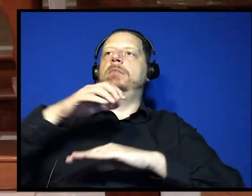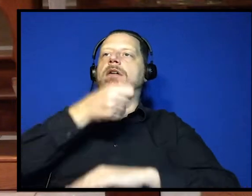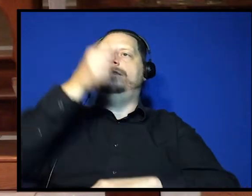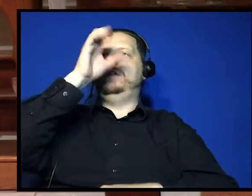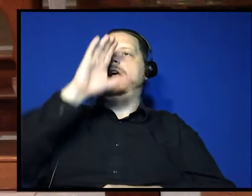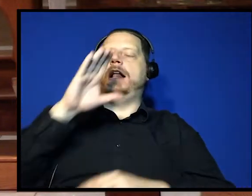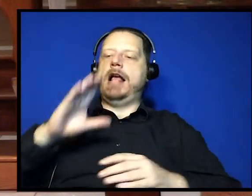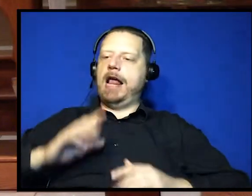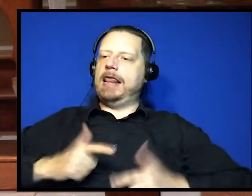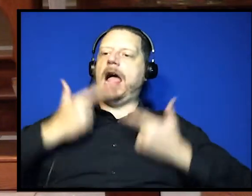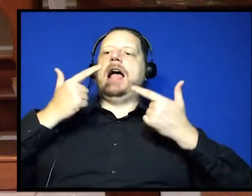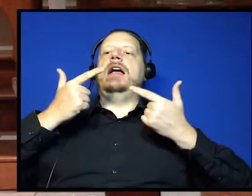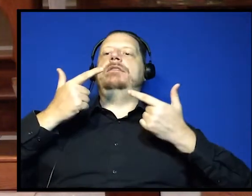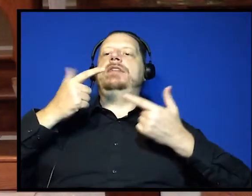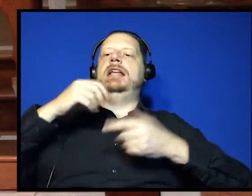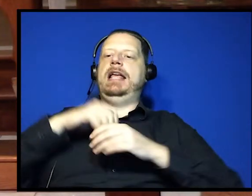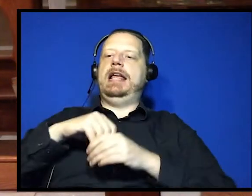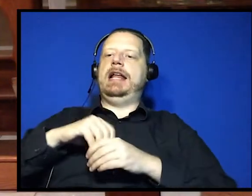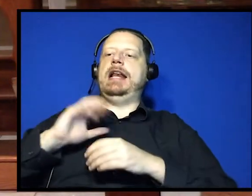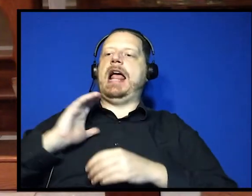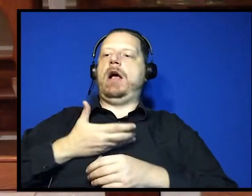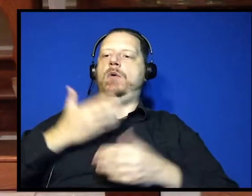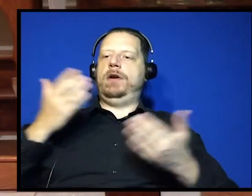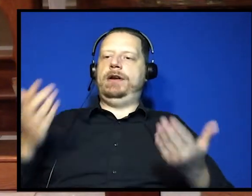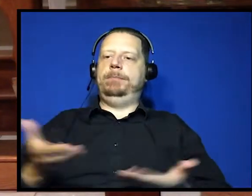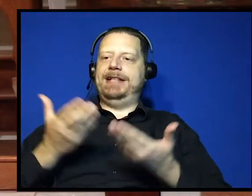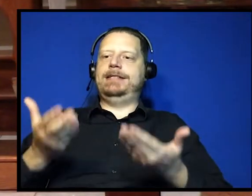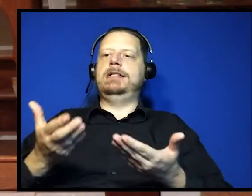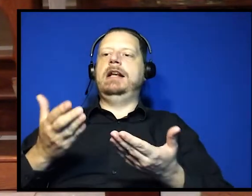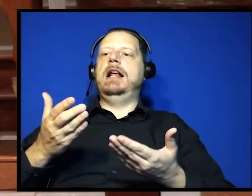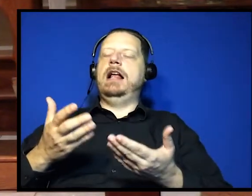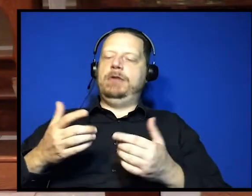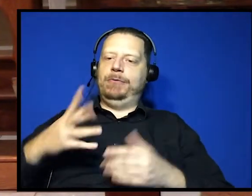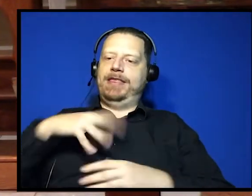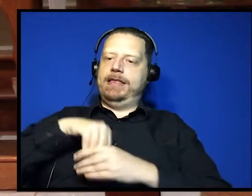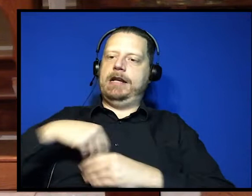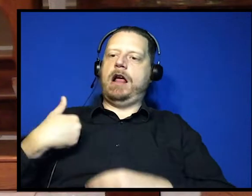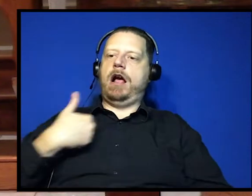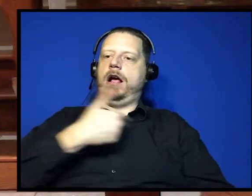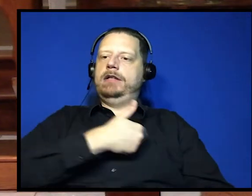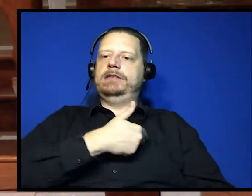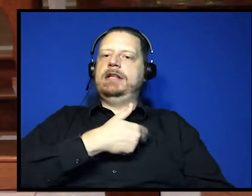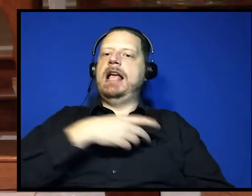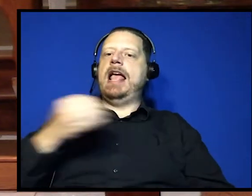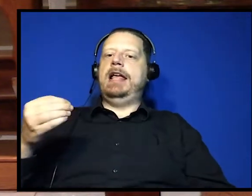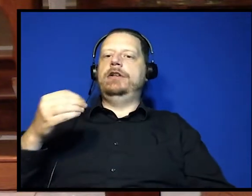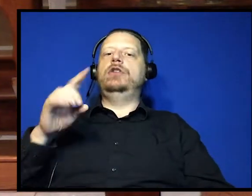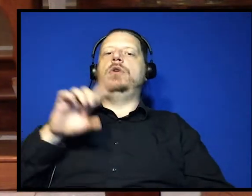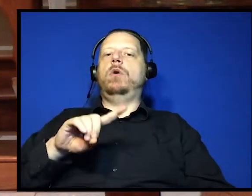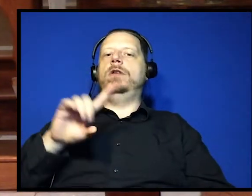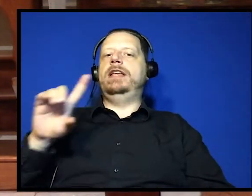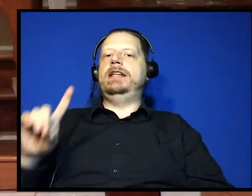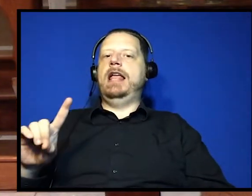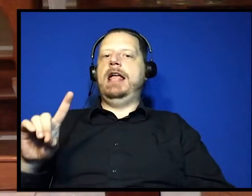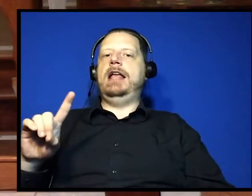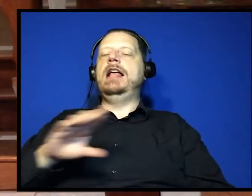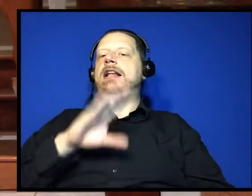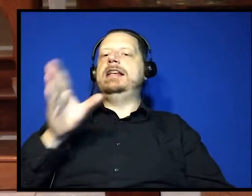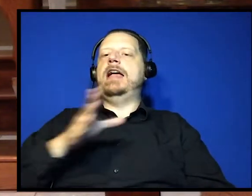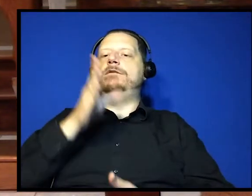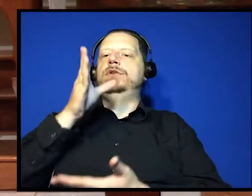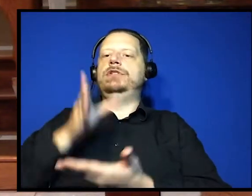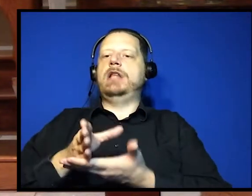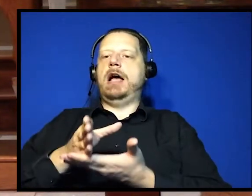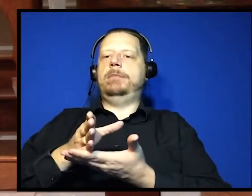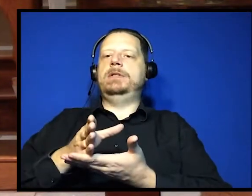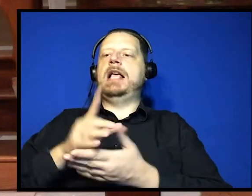God, alive in our midst, alive within us. And Dorothy Day never